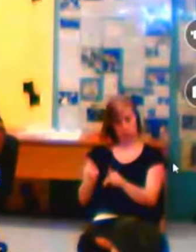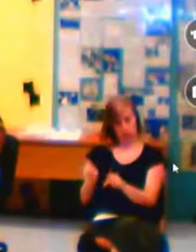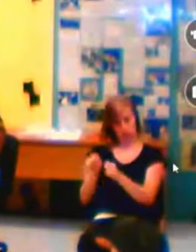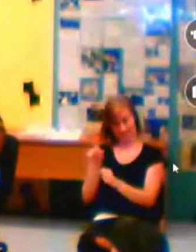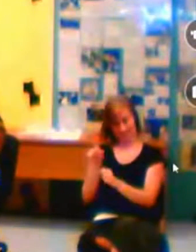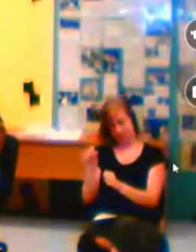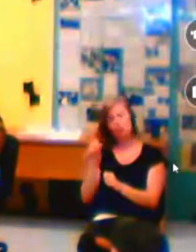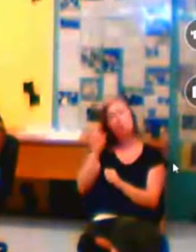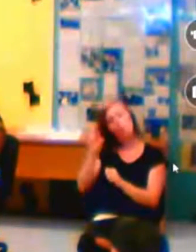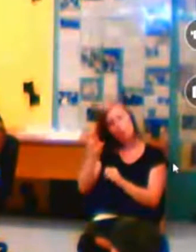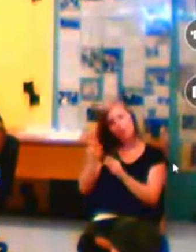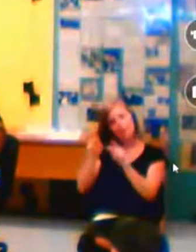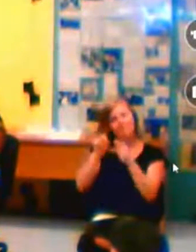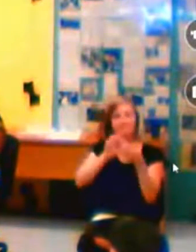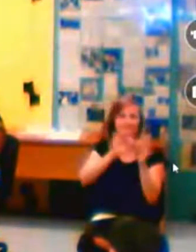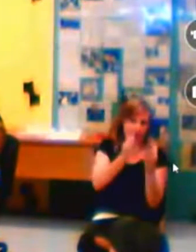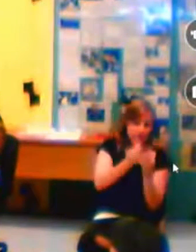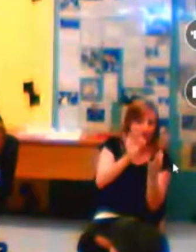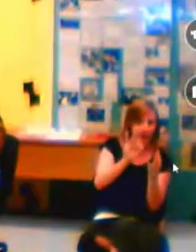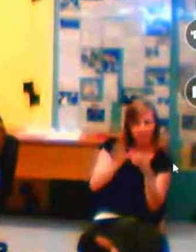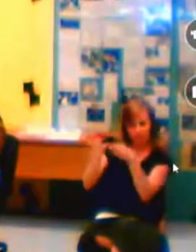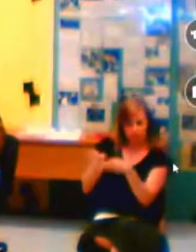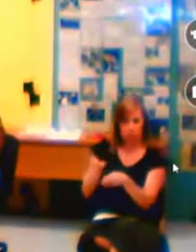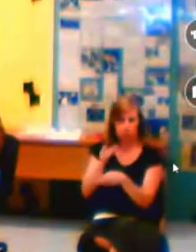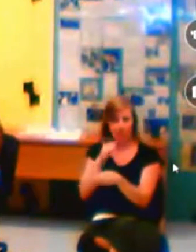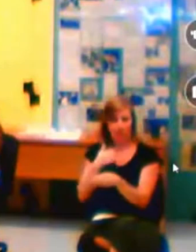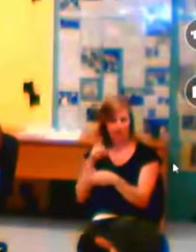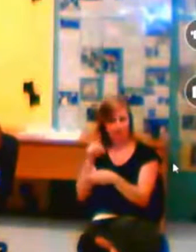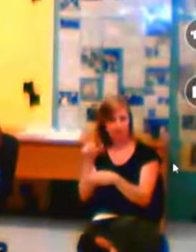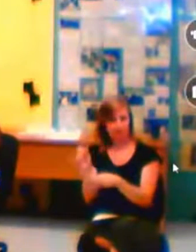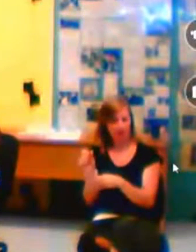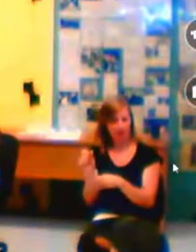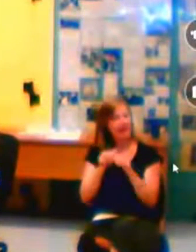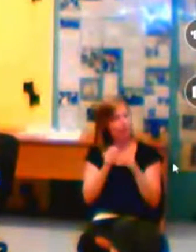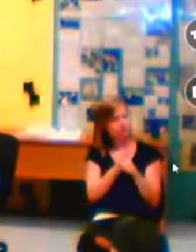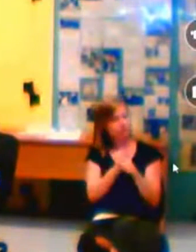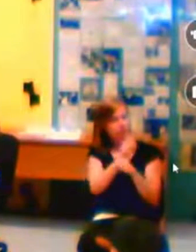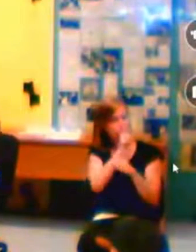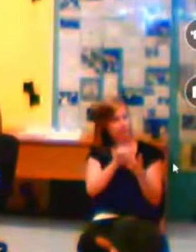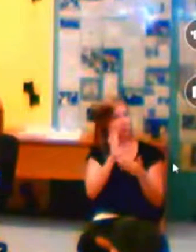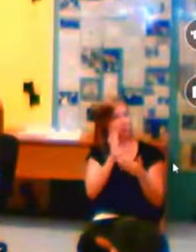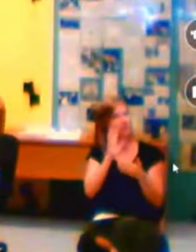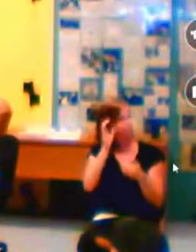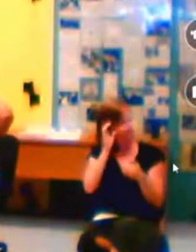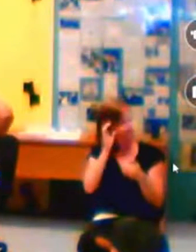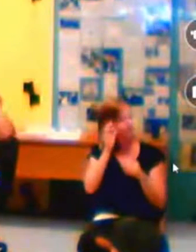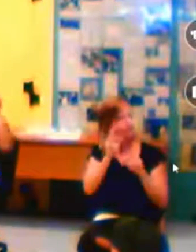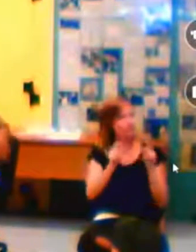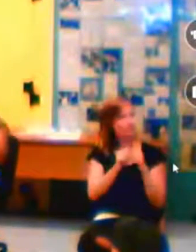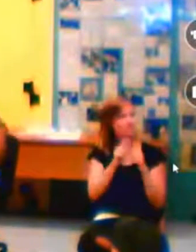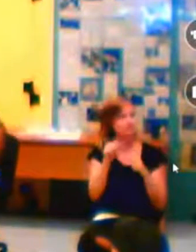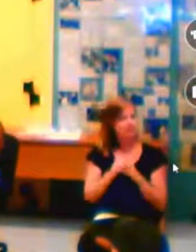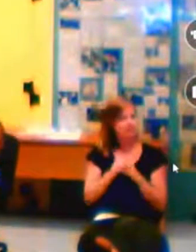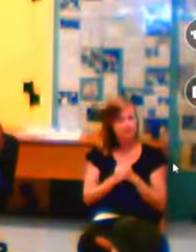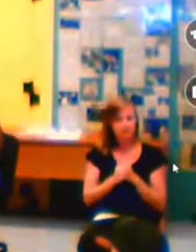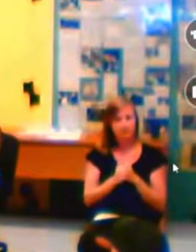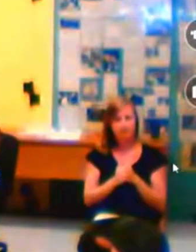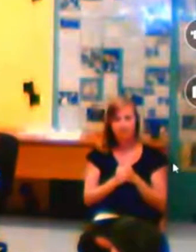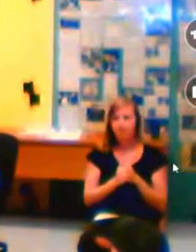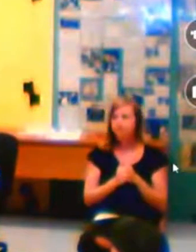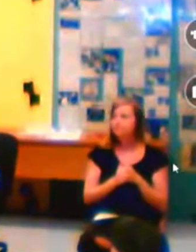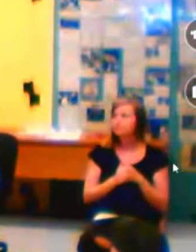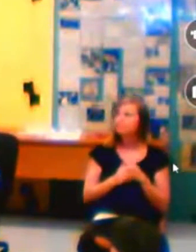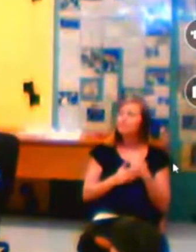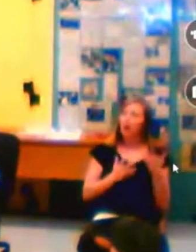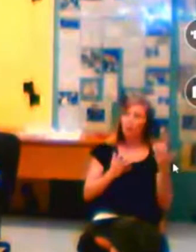it for a person with a disability or a family member of a person with a disability, where this board would be strictly elected and may or